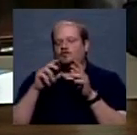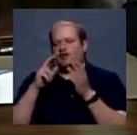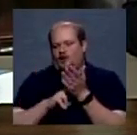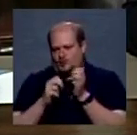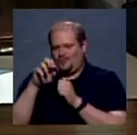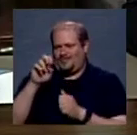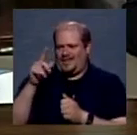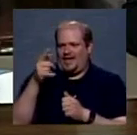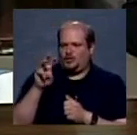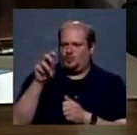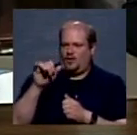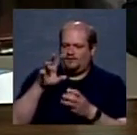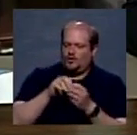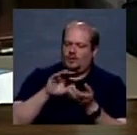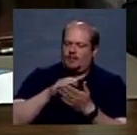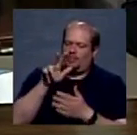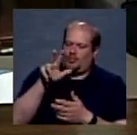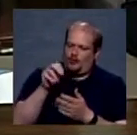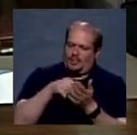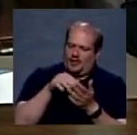Wave in the total amount of